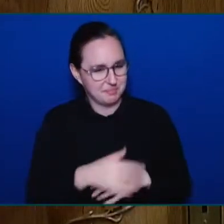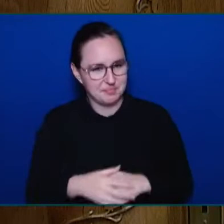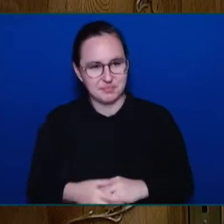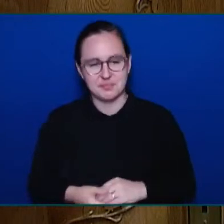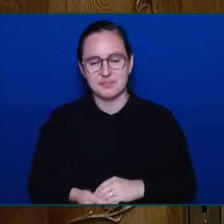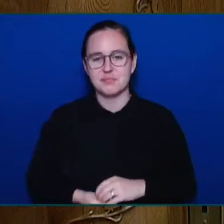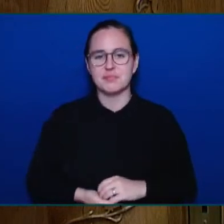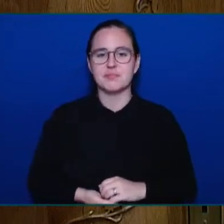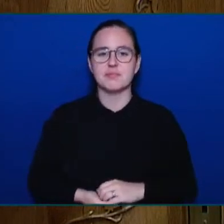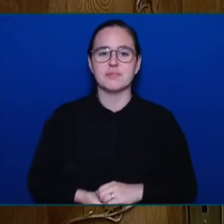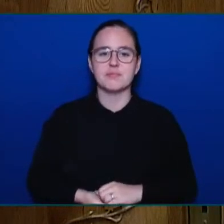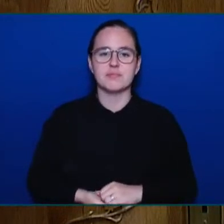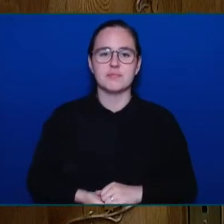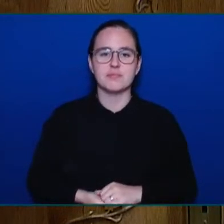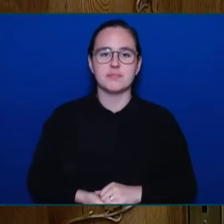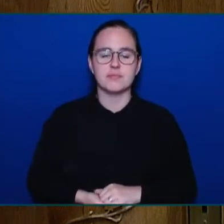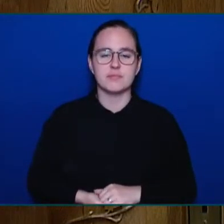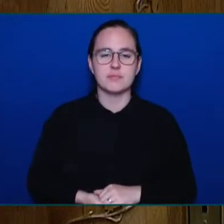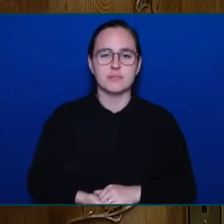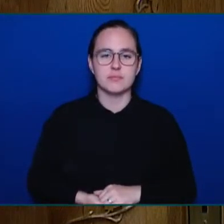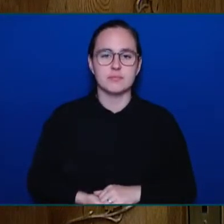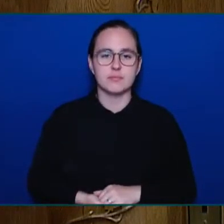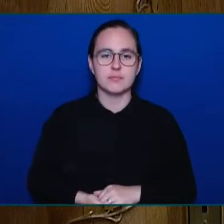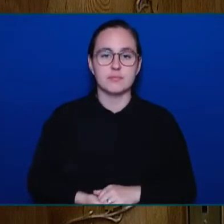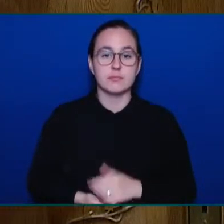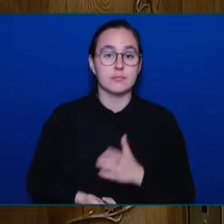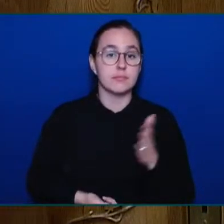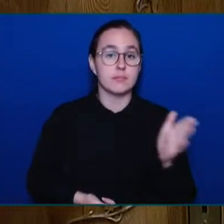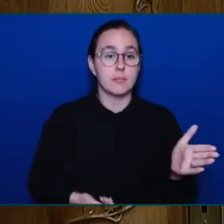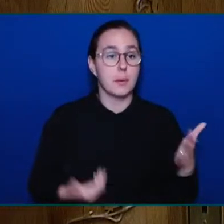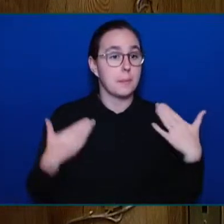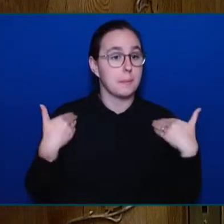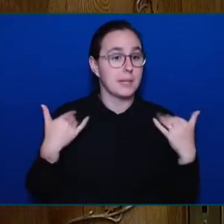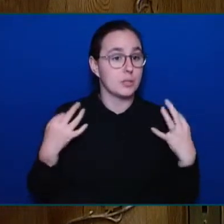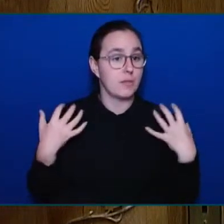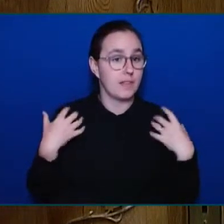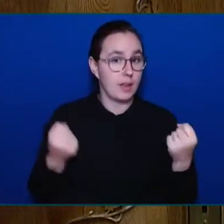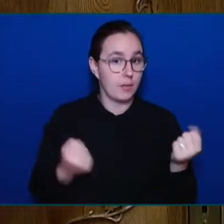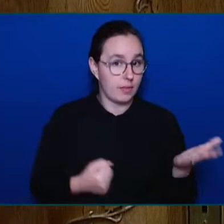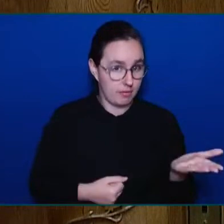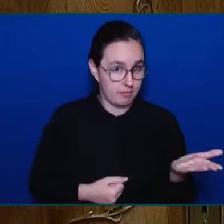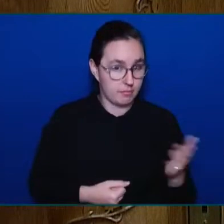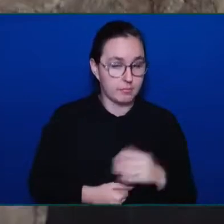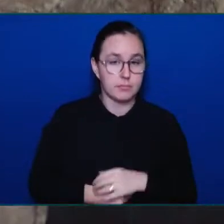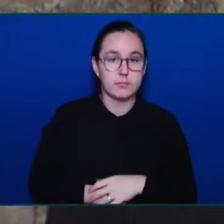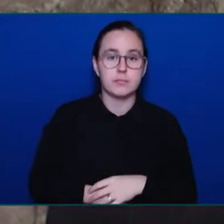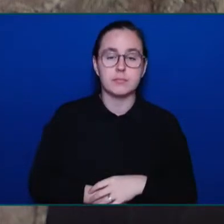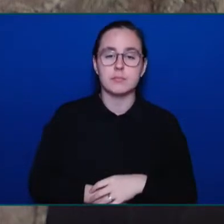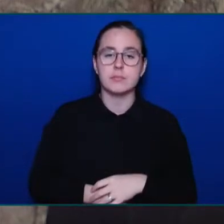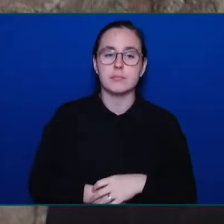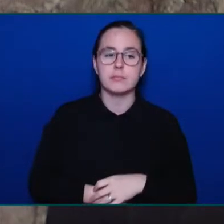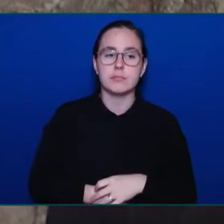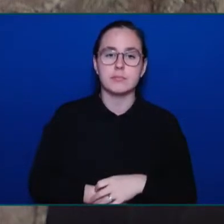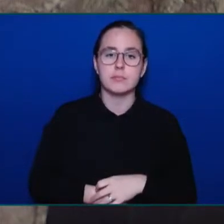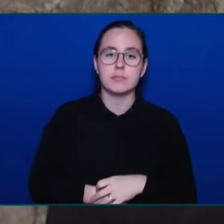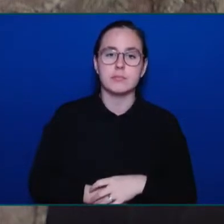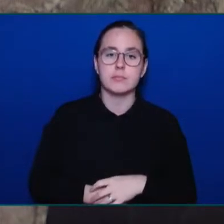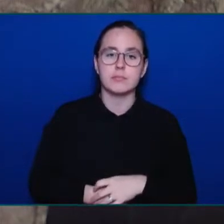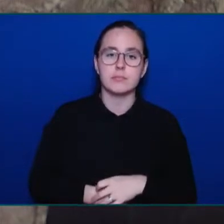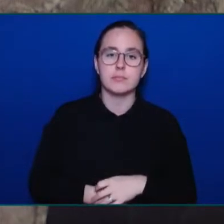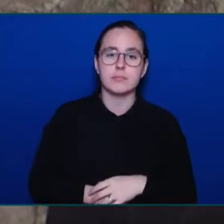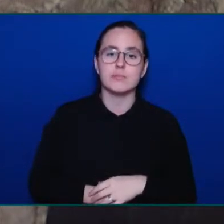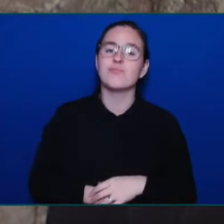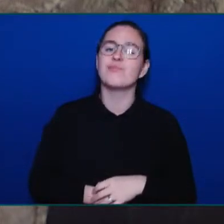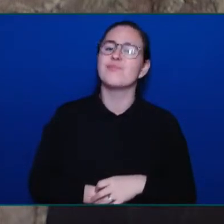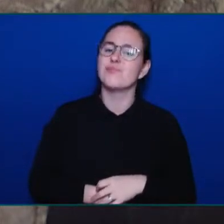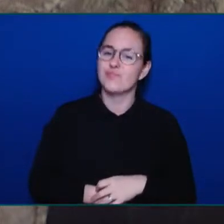Minister of Health. Thank you very much, Honourable Speaker, and on behalf of all members of the House who took part in the